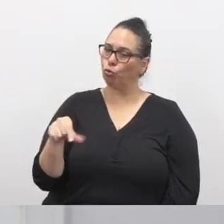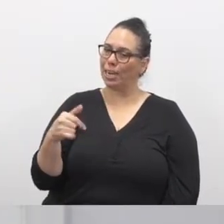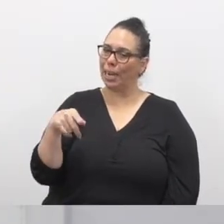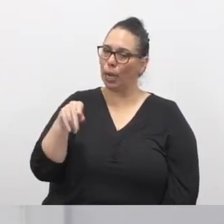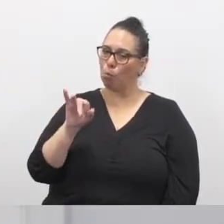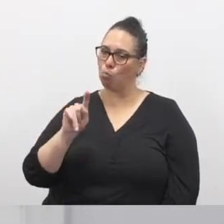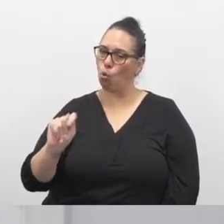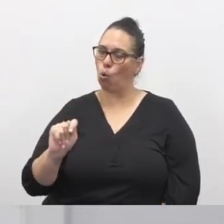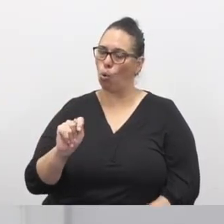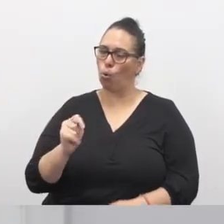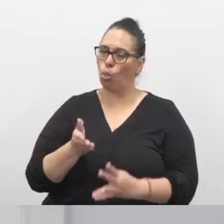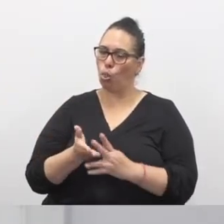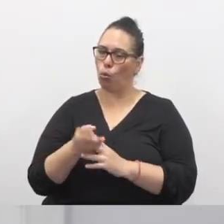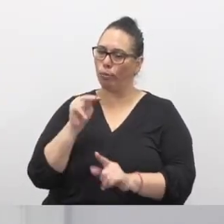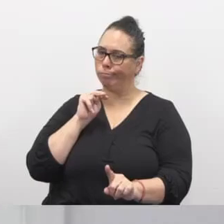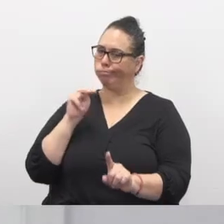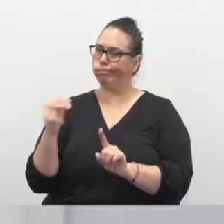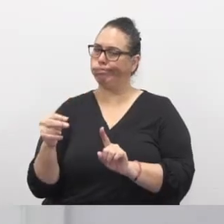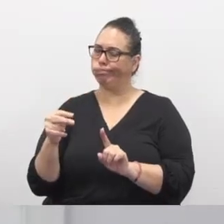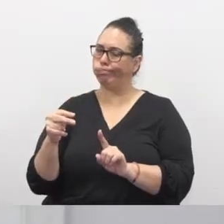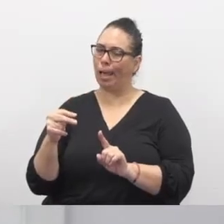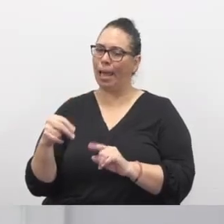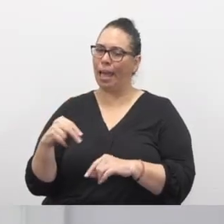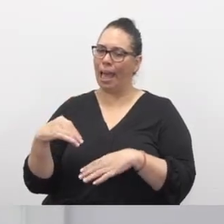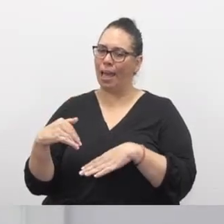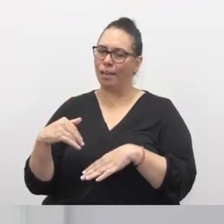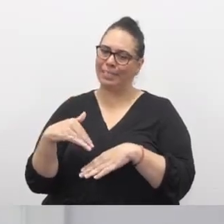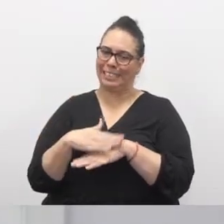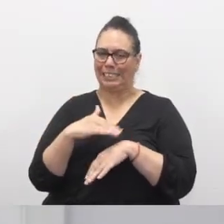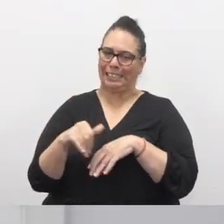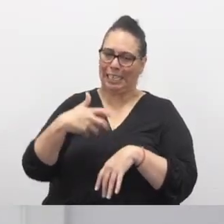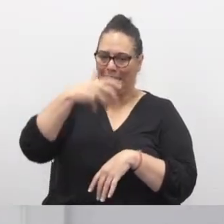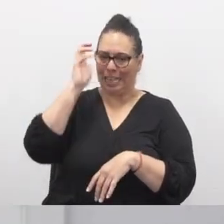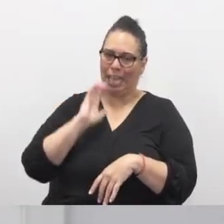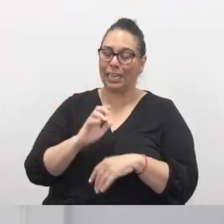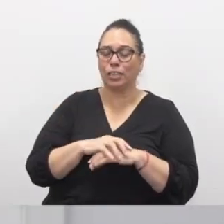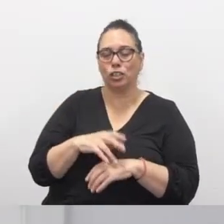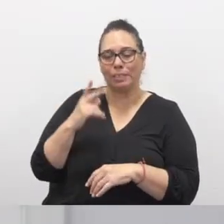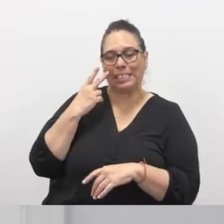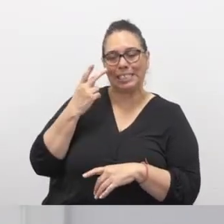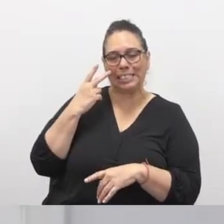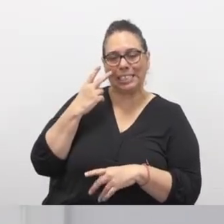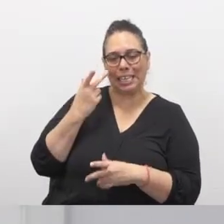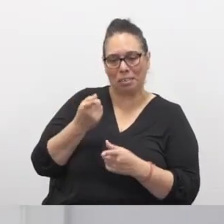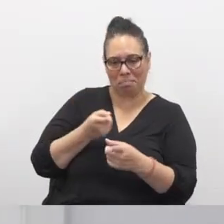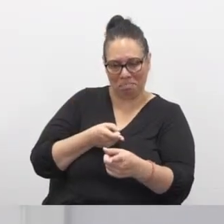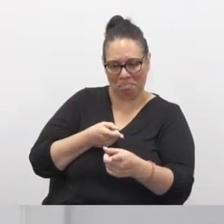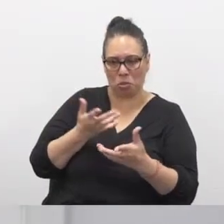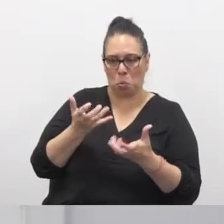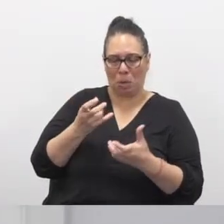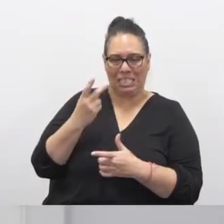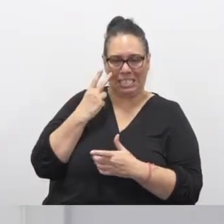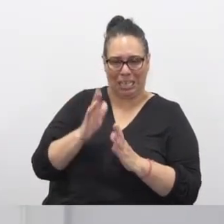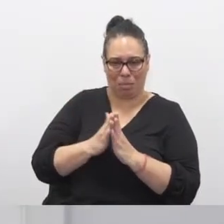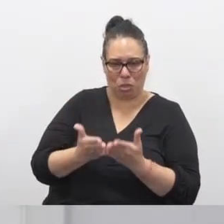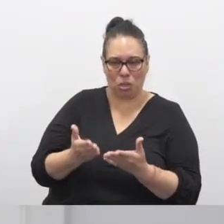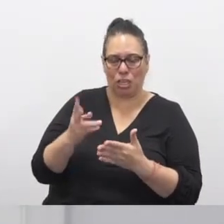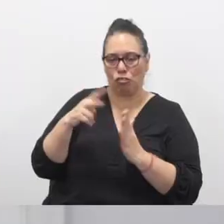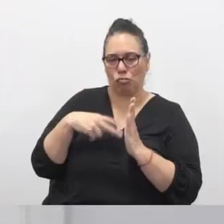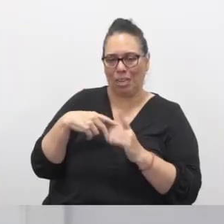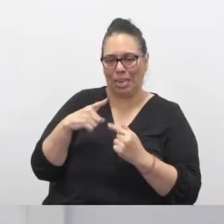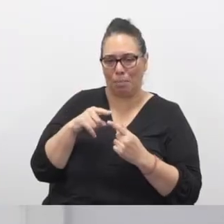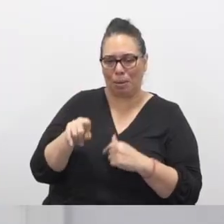through the lens of a sea lion. So encourage you, if you're at a school, you may ask to see Soleil the Sea Lion and read about